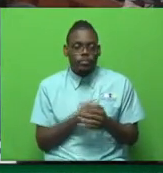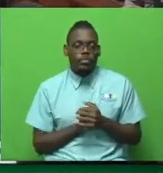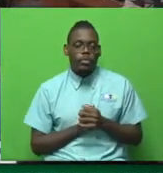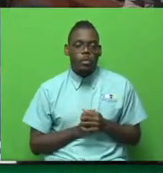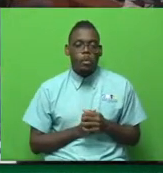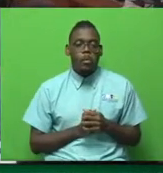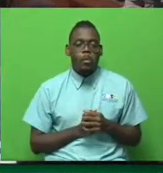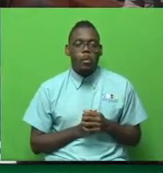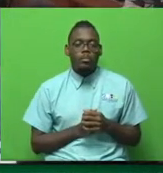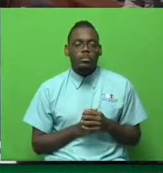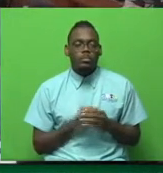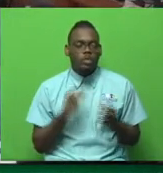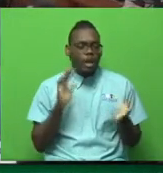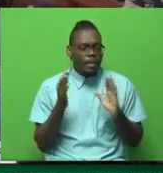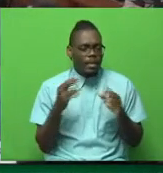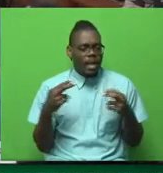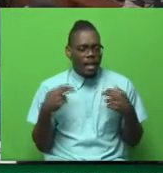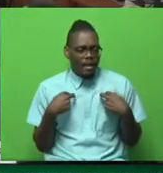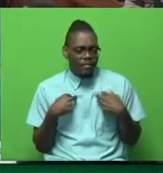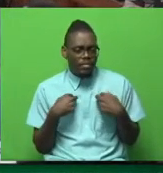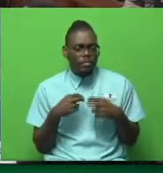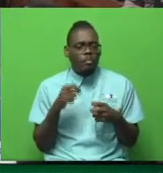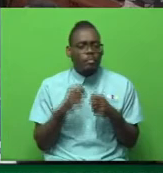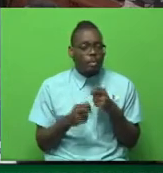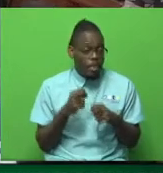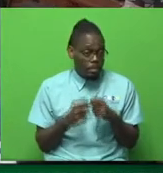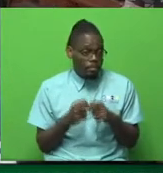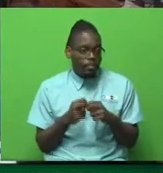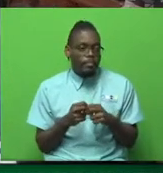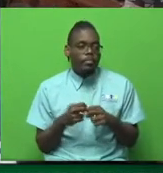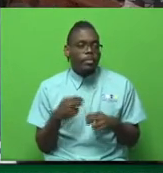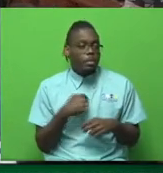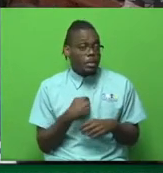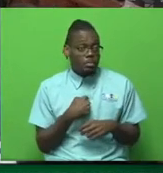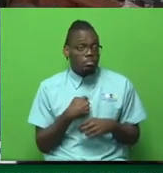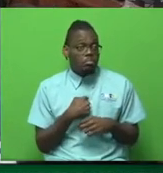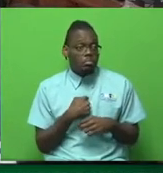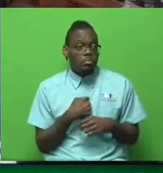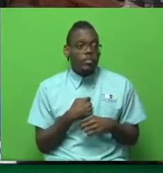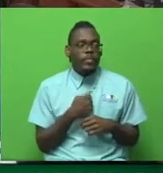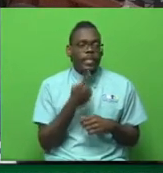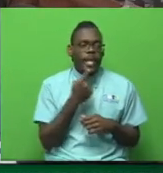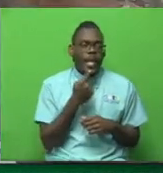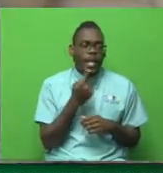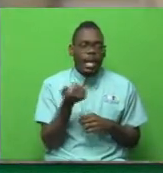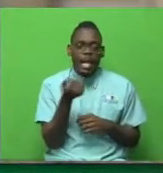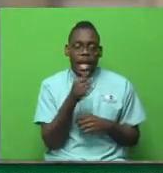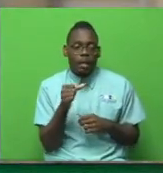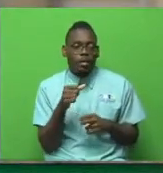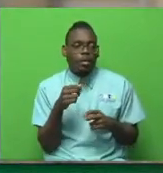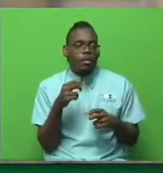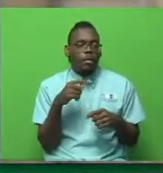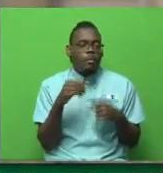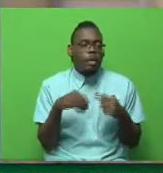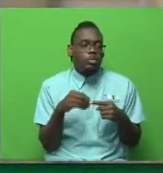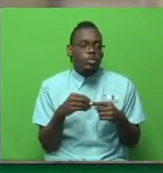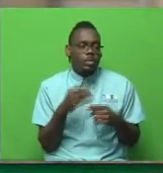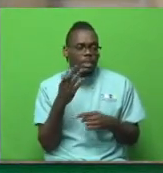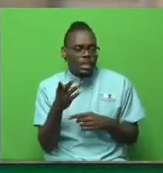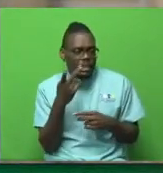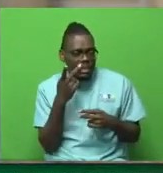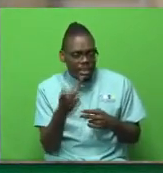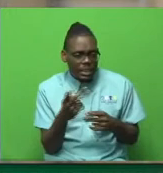an issue with Mike calling out blatant bias in a daily newspaper but they have no issue they have no issue